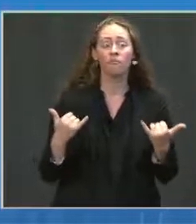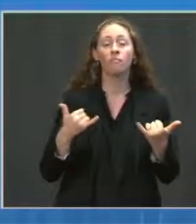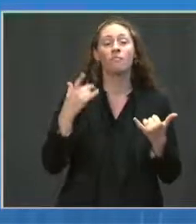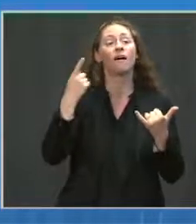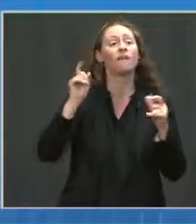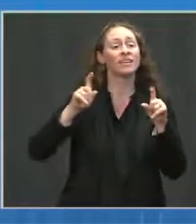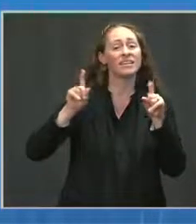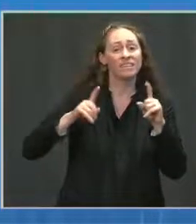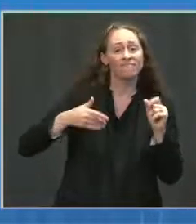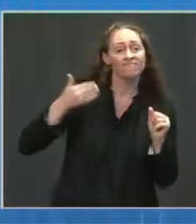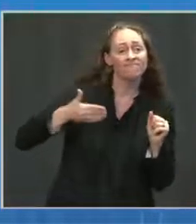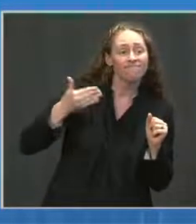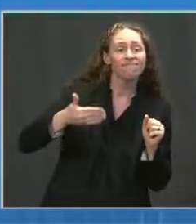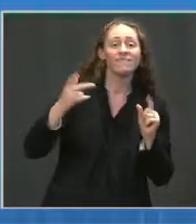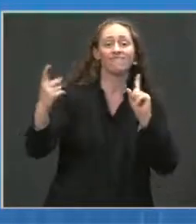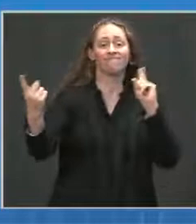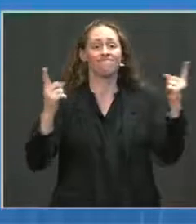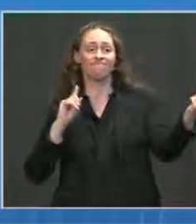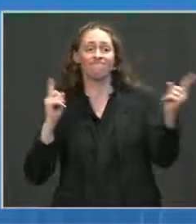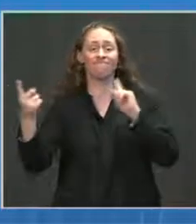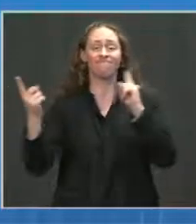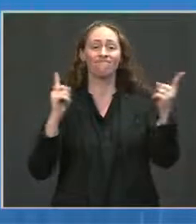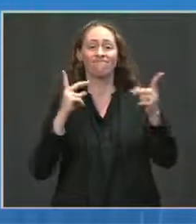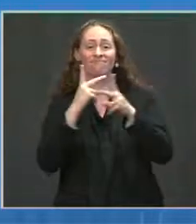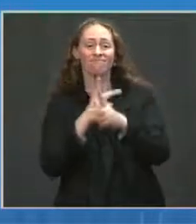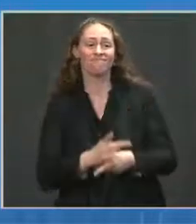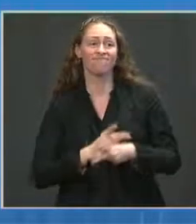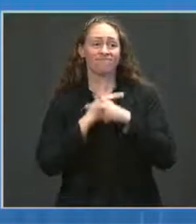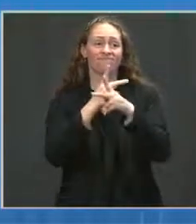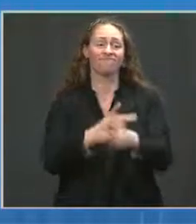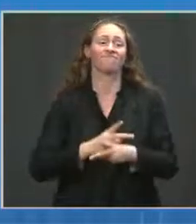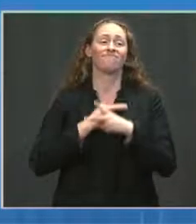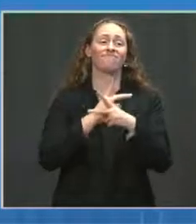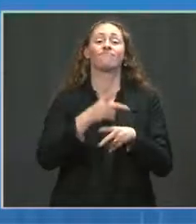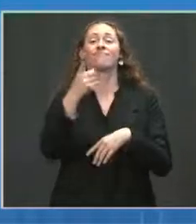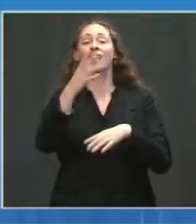socially distance, and generally will not be allowed to travel for work.